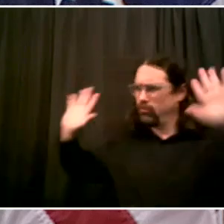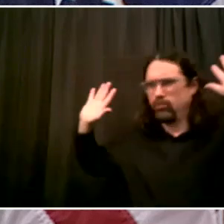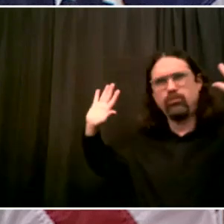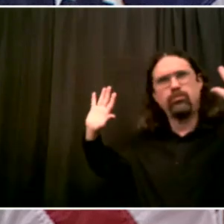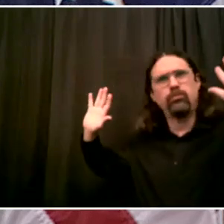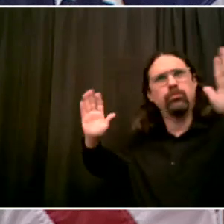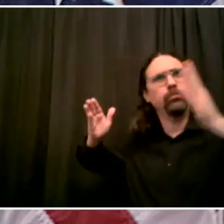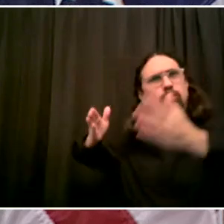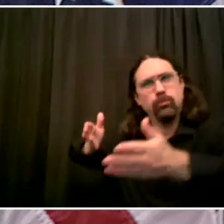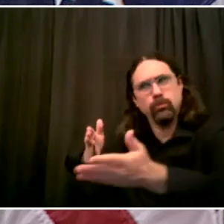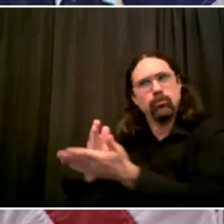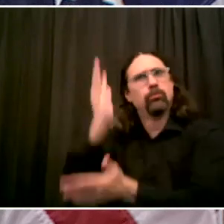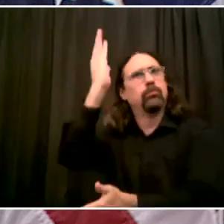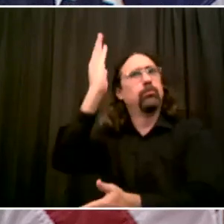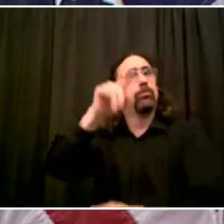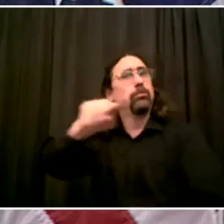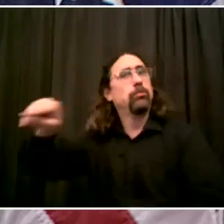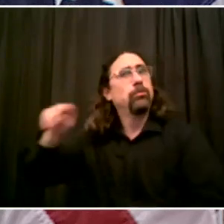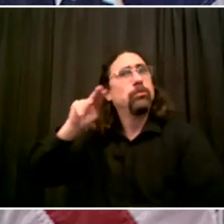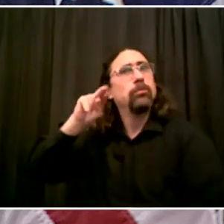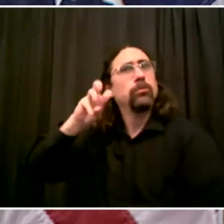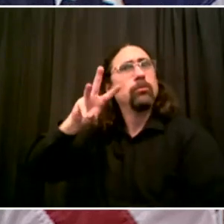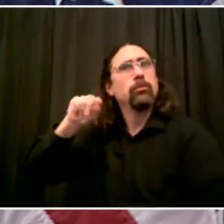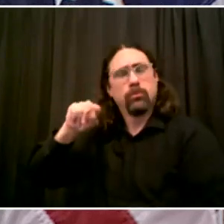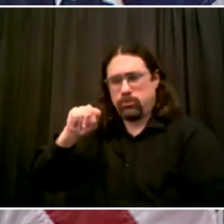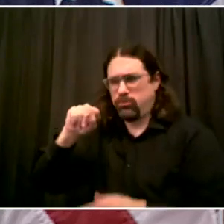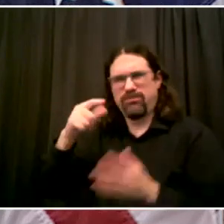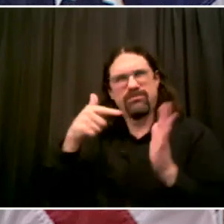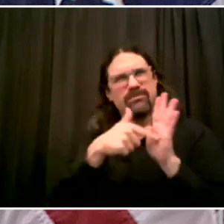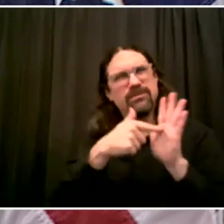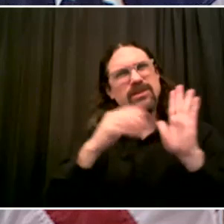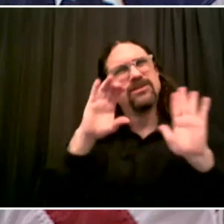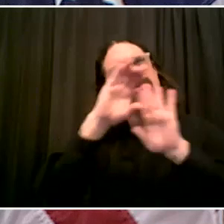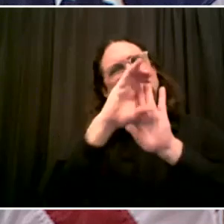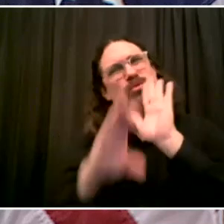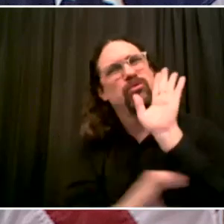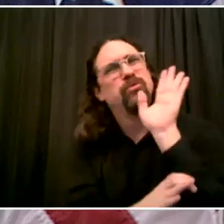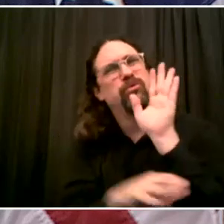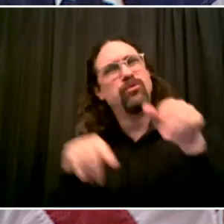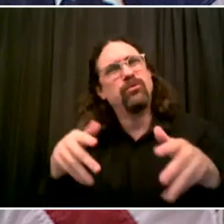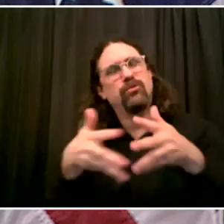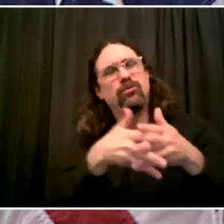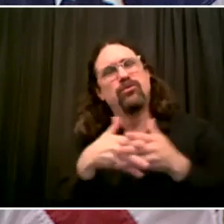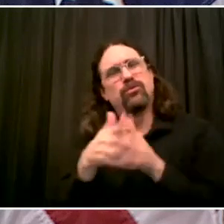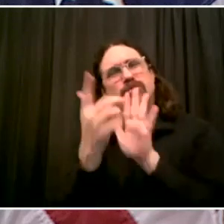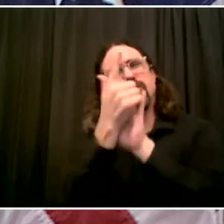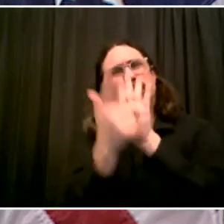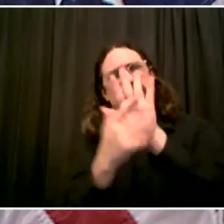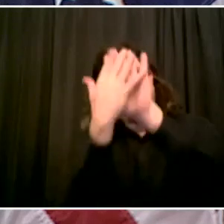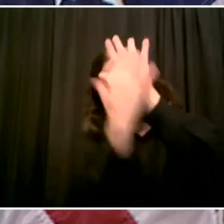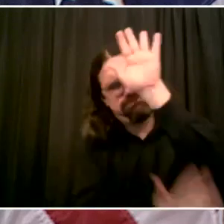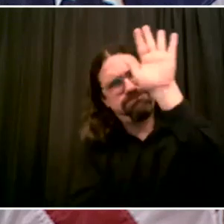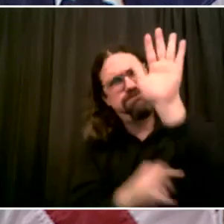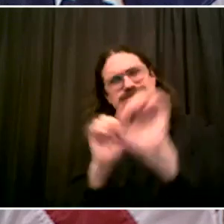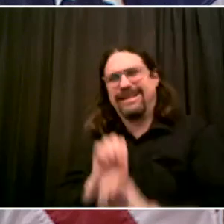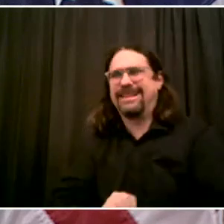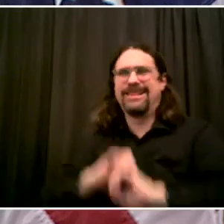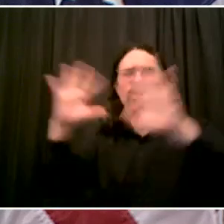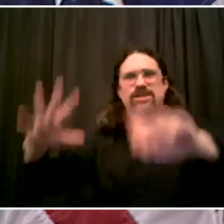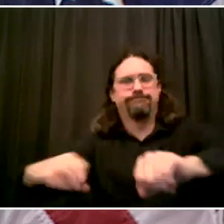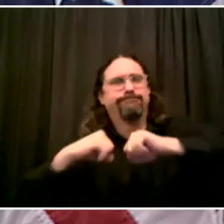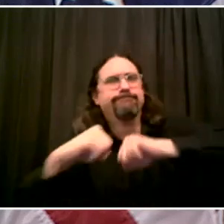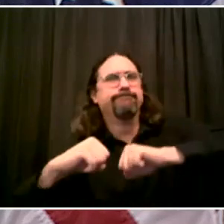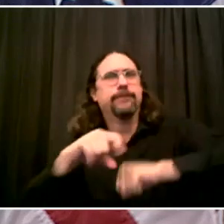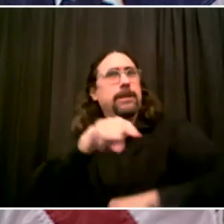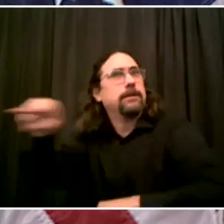bell in our Constitution. So I don't know why we've seen here and in other parts of the country instances where members of the media were arrested.